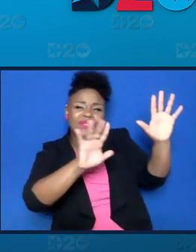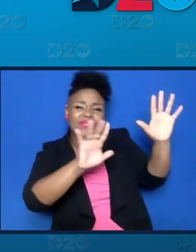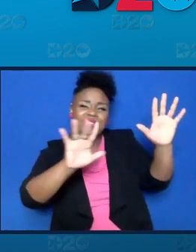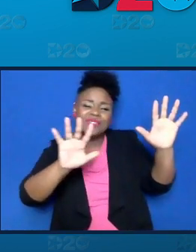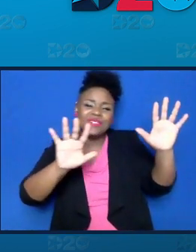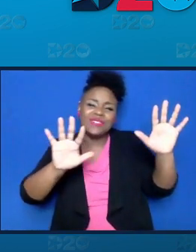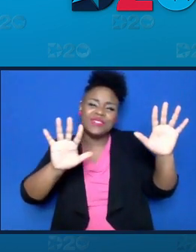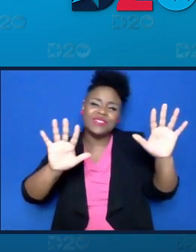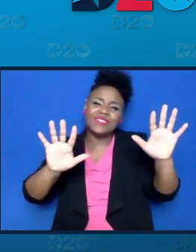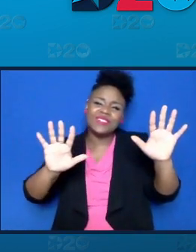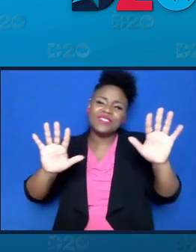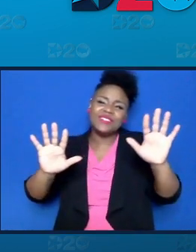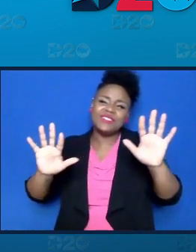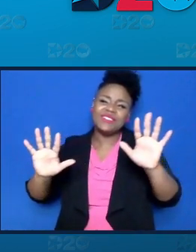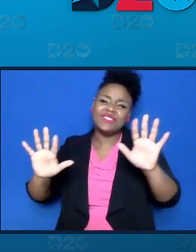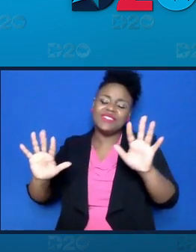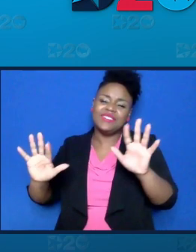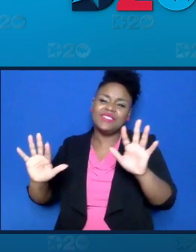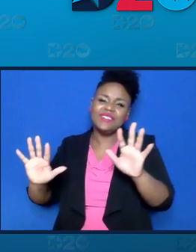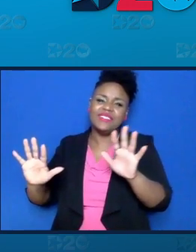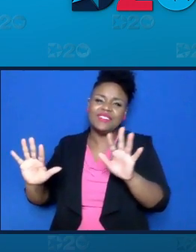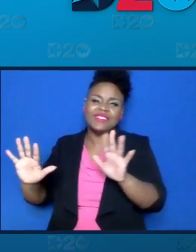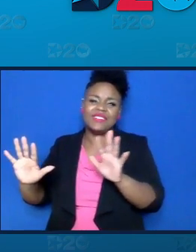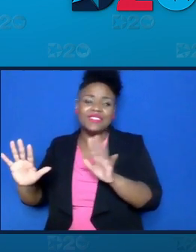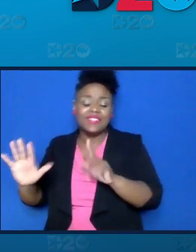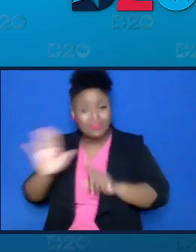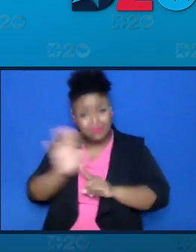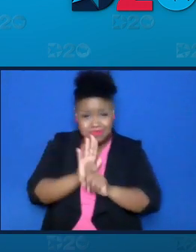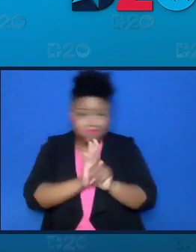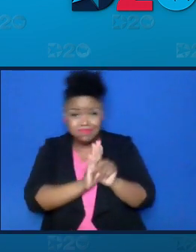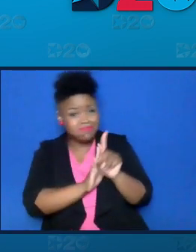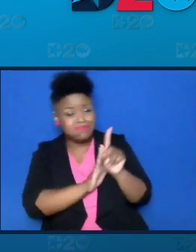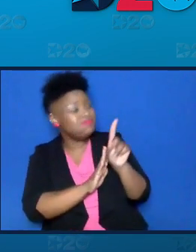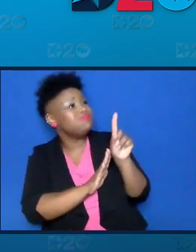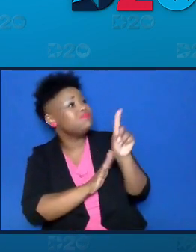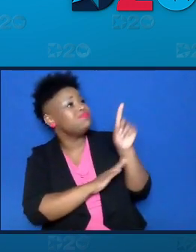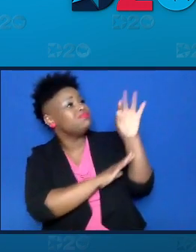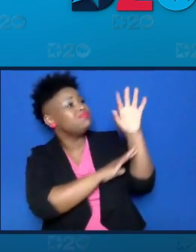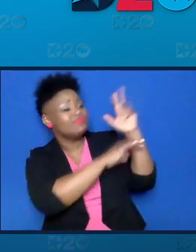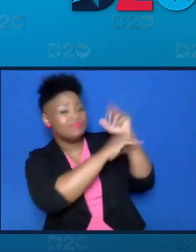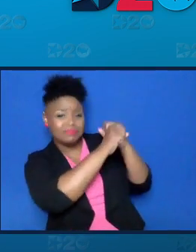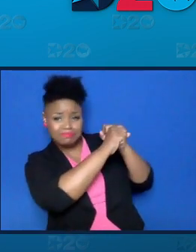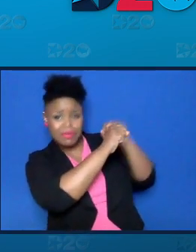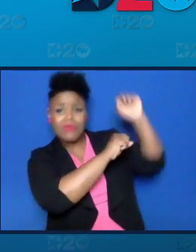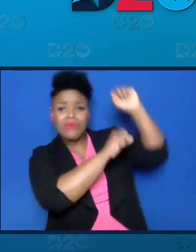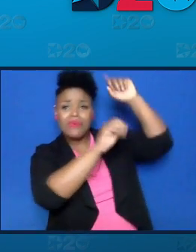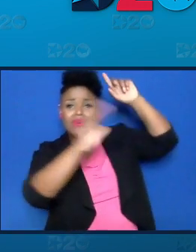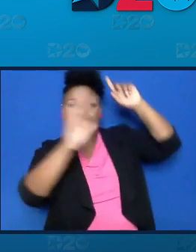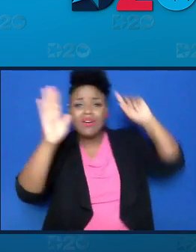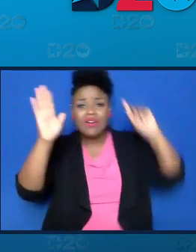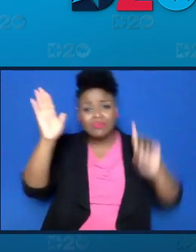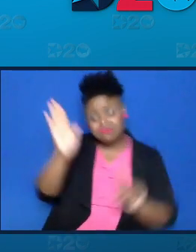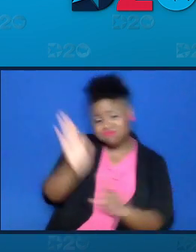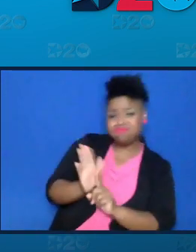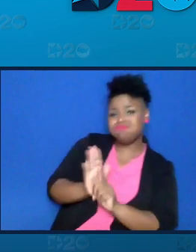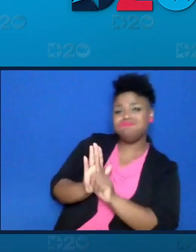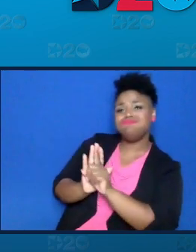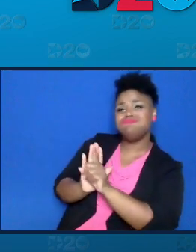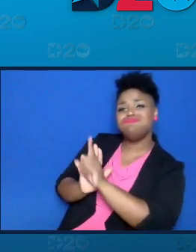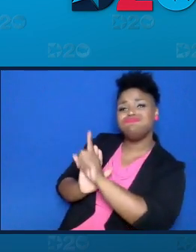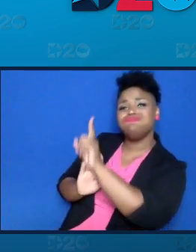streaming. And the rocket's red glare, the